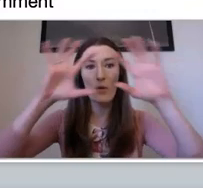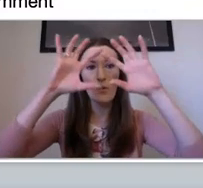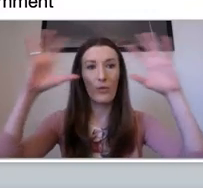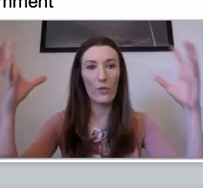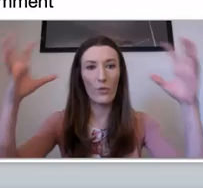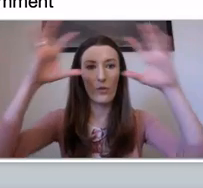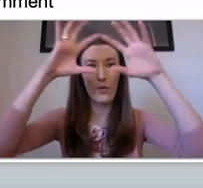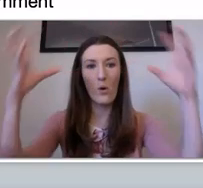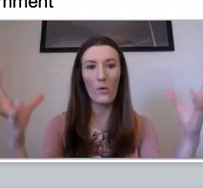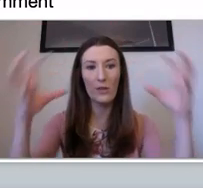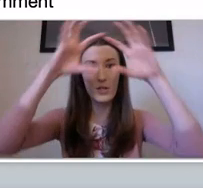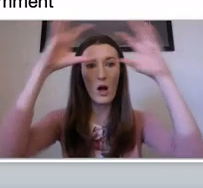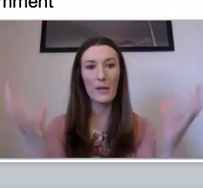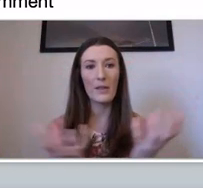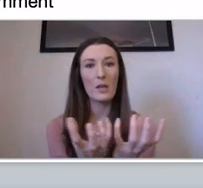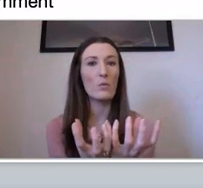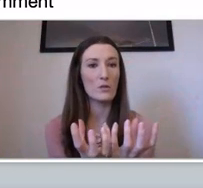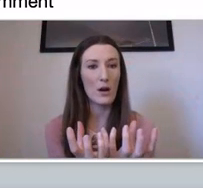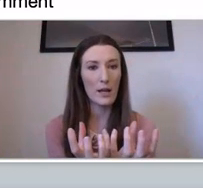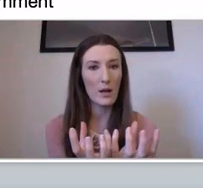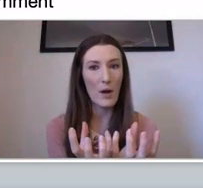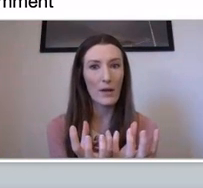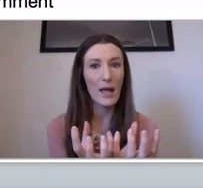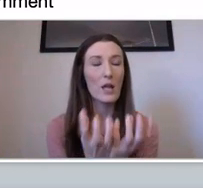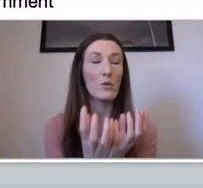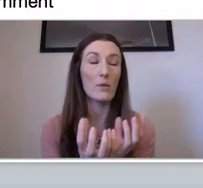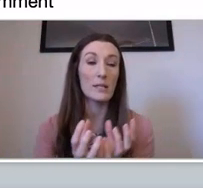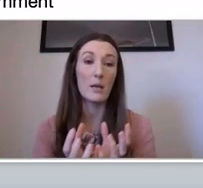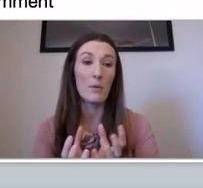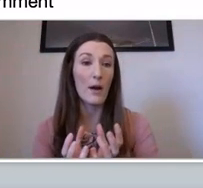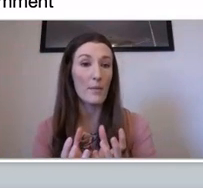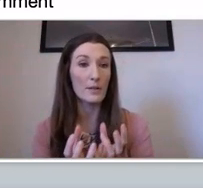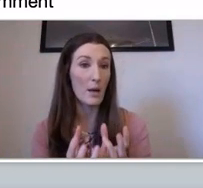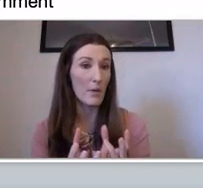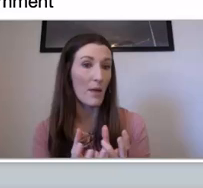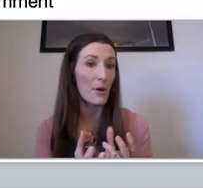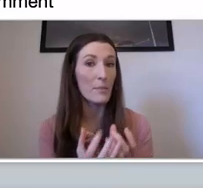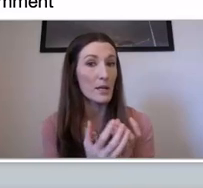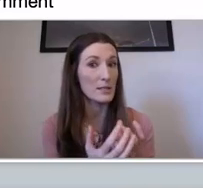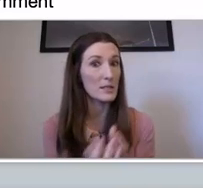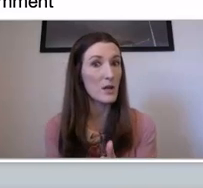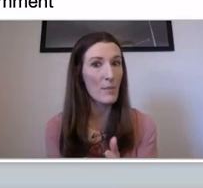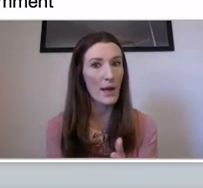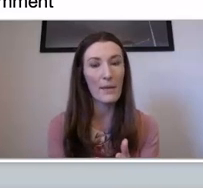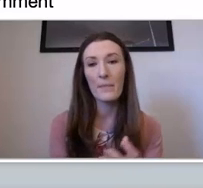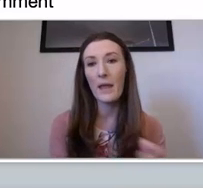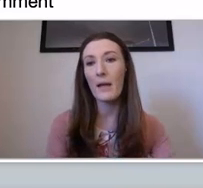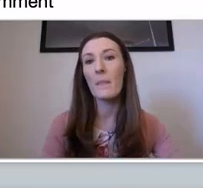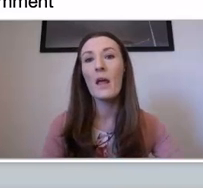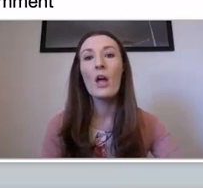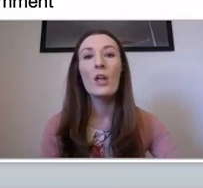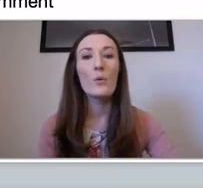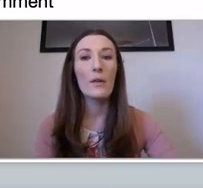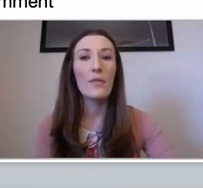up the topic that you are talking about. Okay, and you're going to keep your eyebrows up on that part because it's the topic.